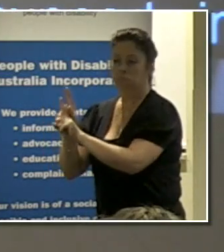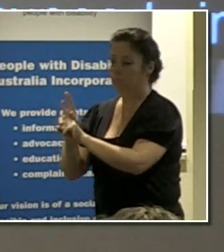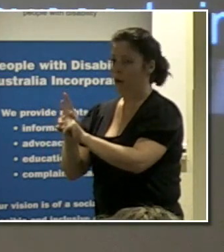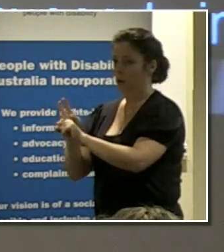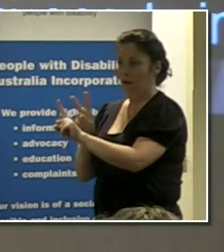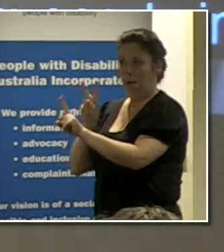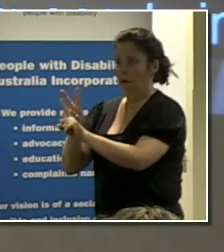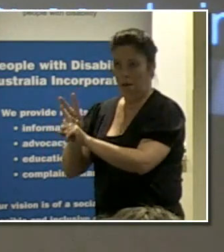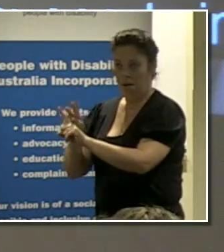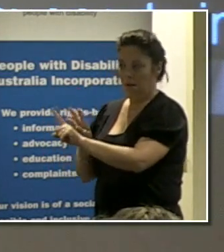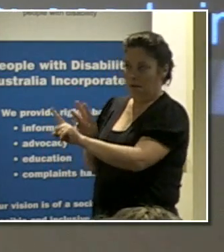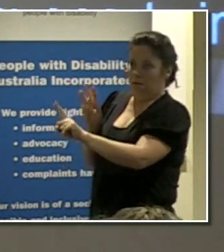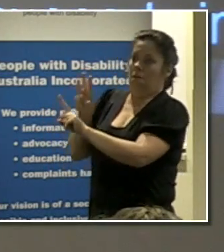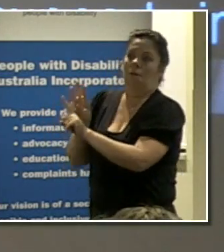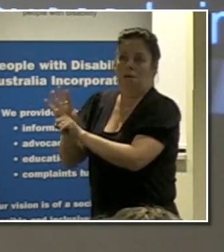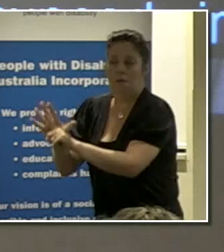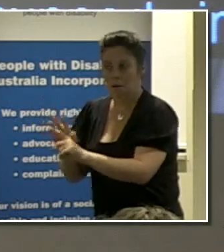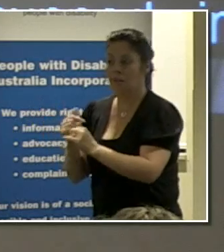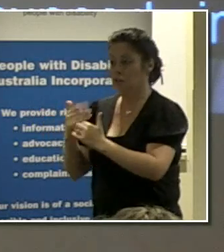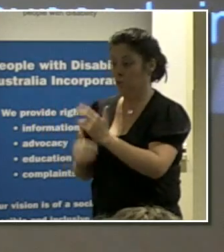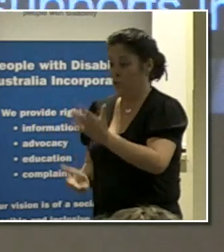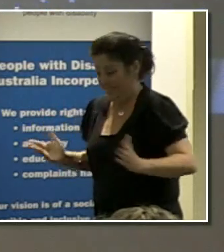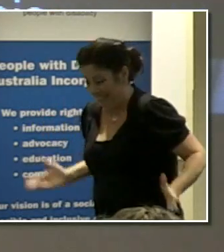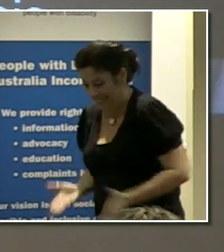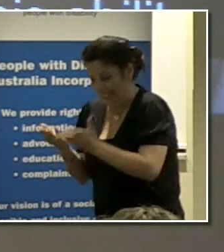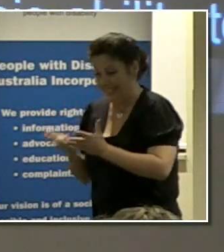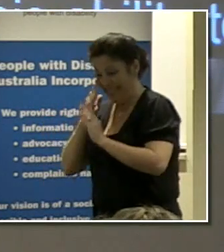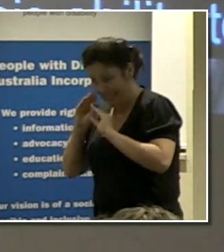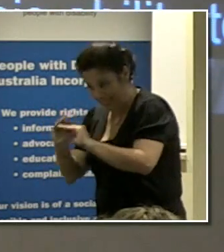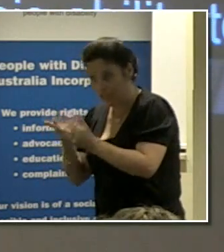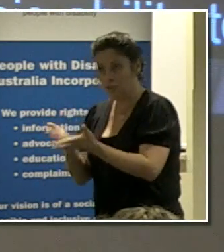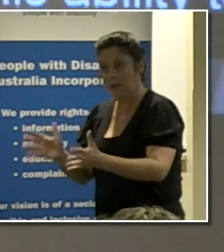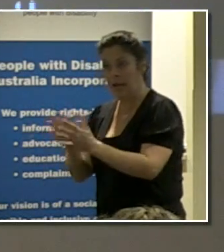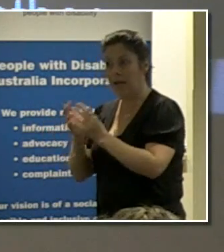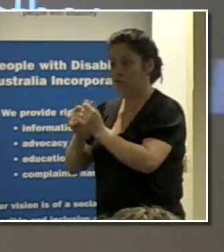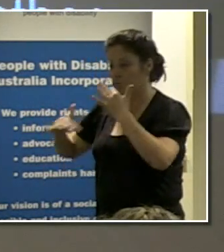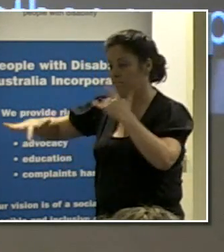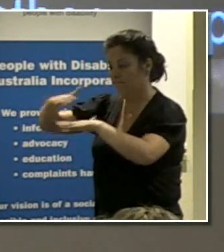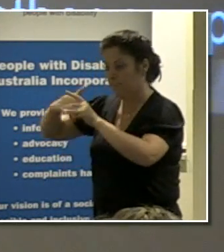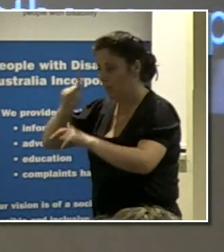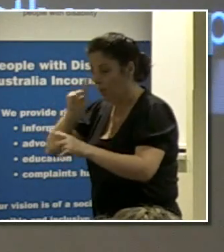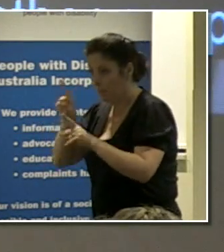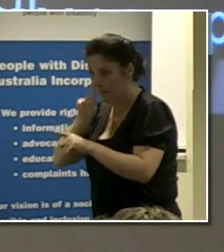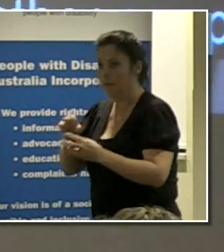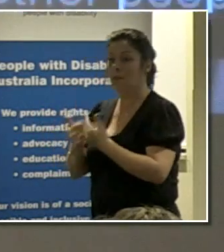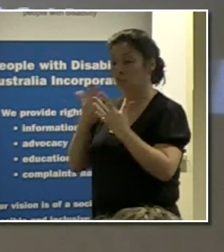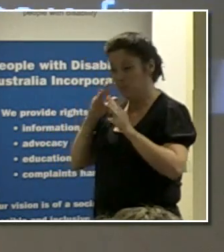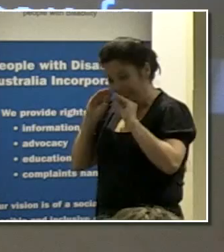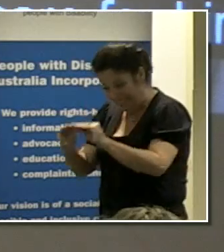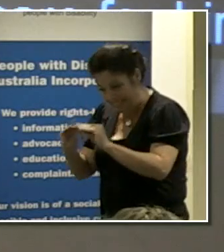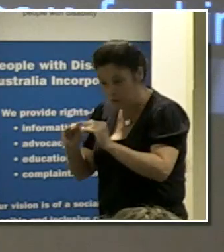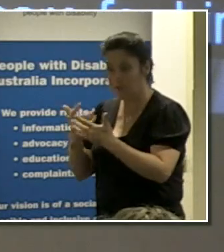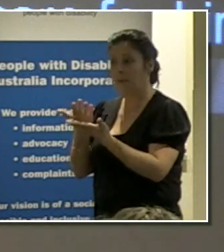to build up his ability to socialise with other people and to start to care for himself. Only